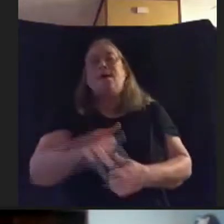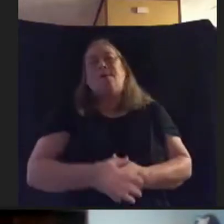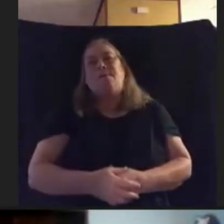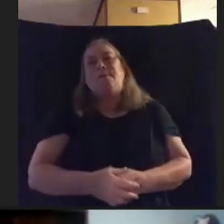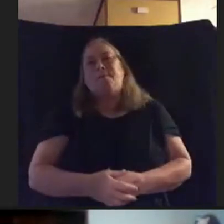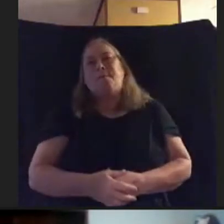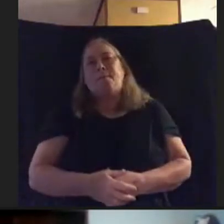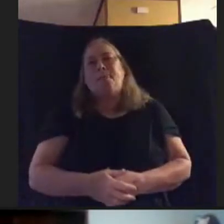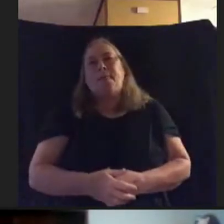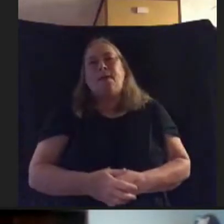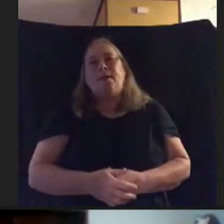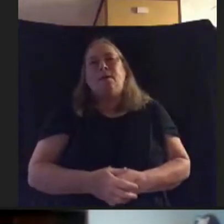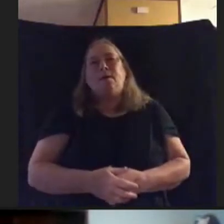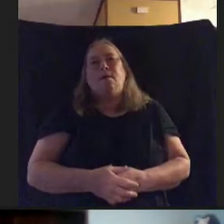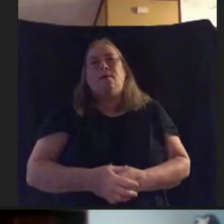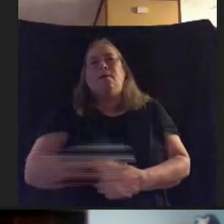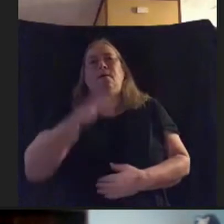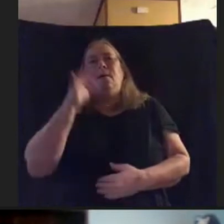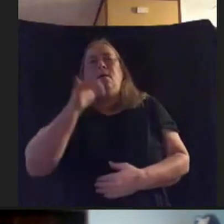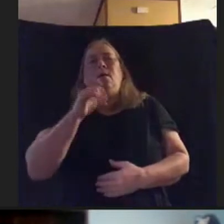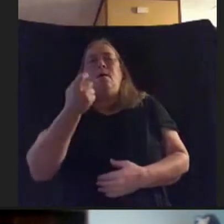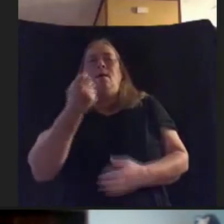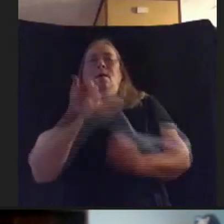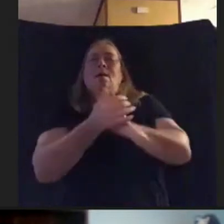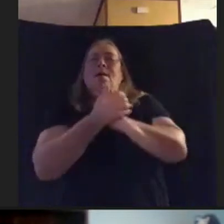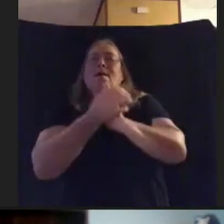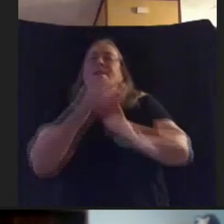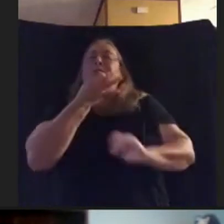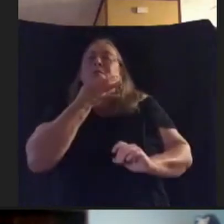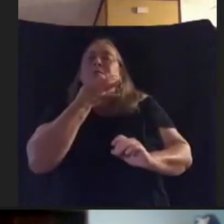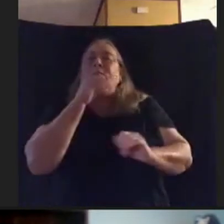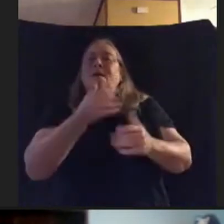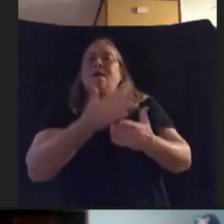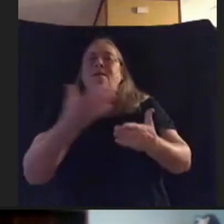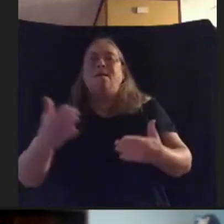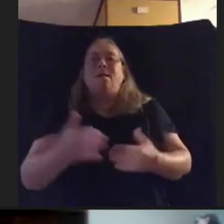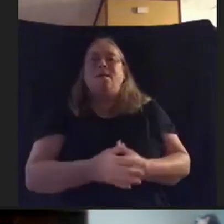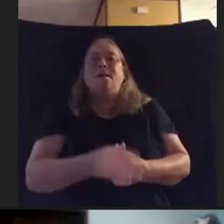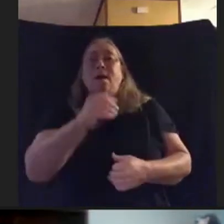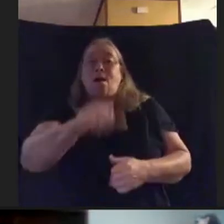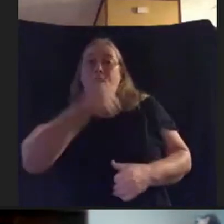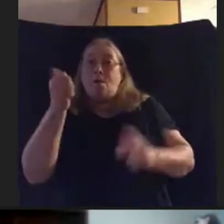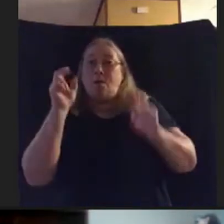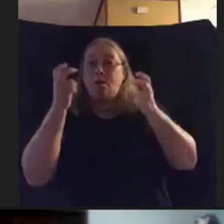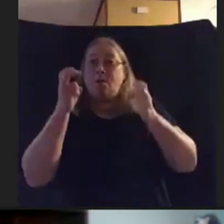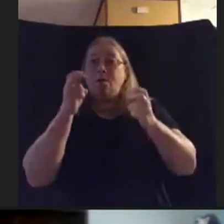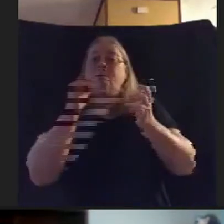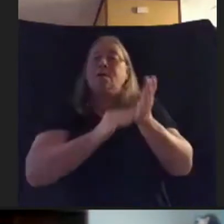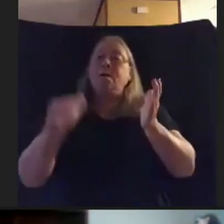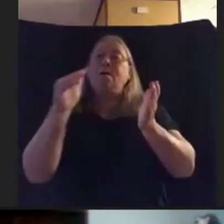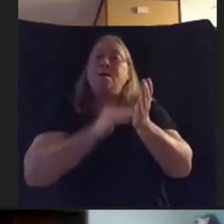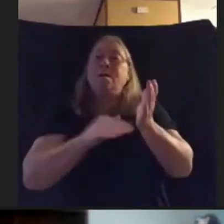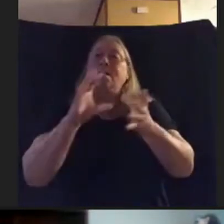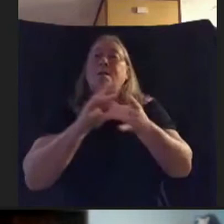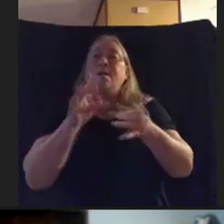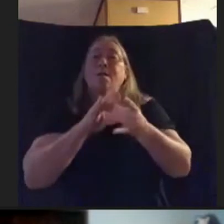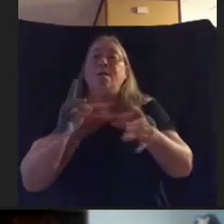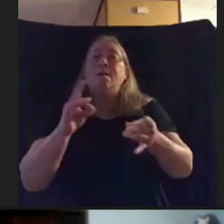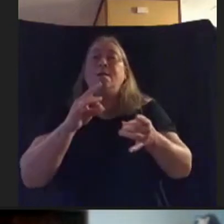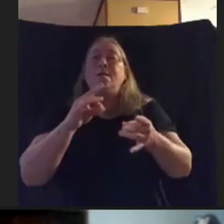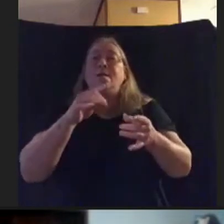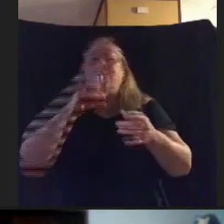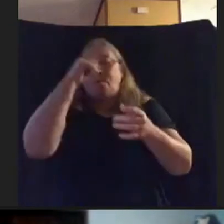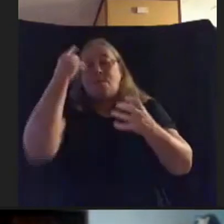just sort of like a tip of the iceberg sort of thing. And then access is the other issue. What we've heard over and over again is a lot of Black folks want to get it from